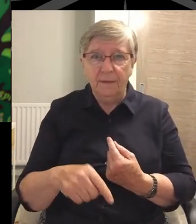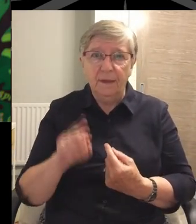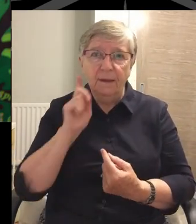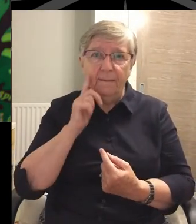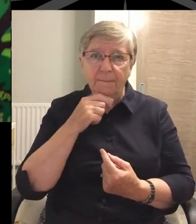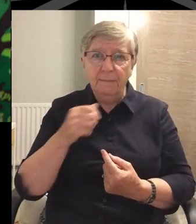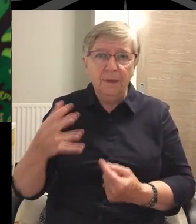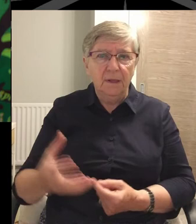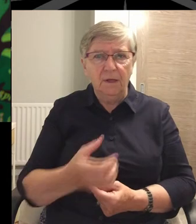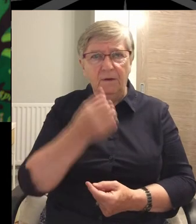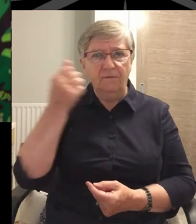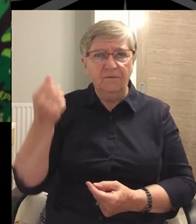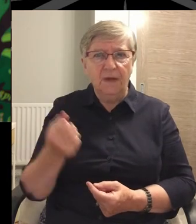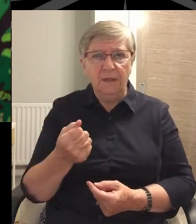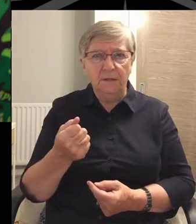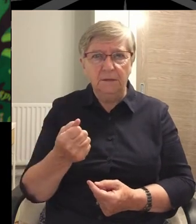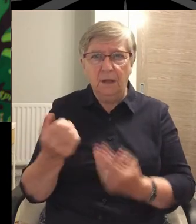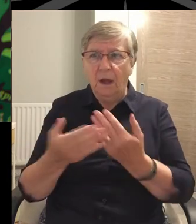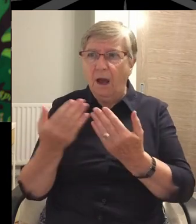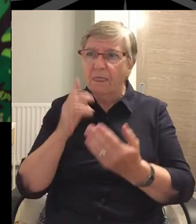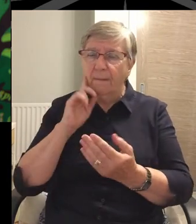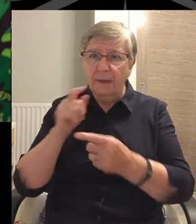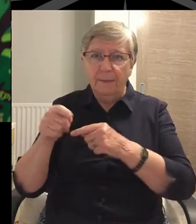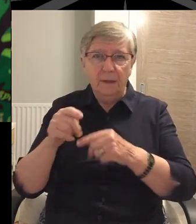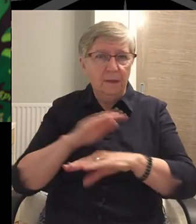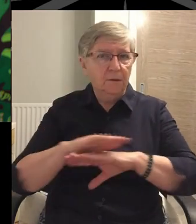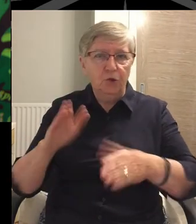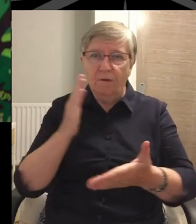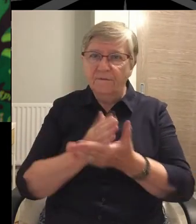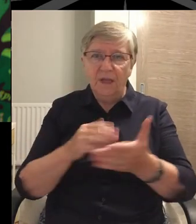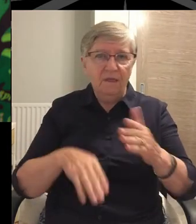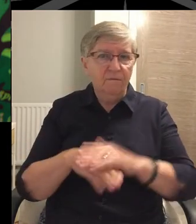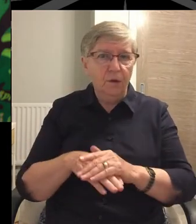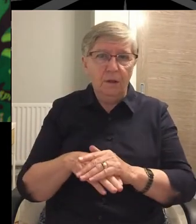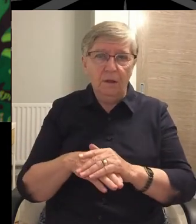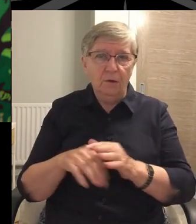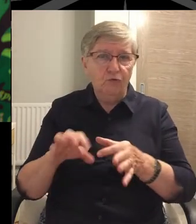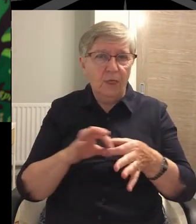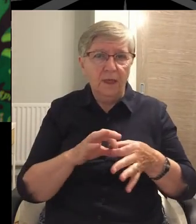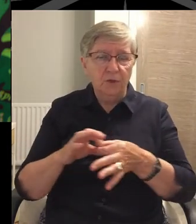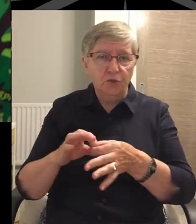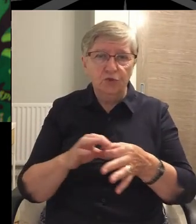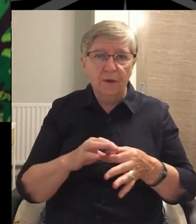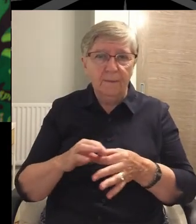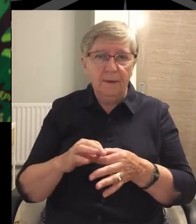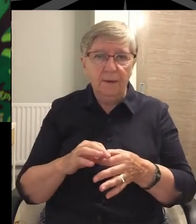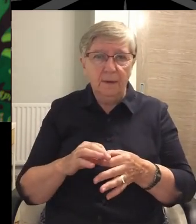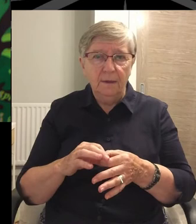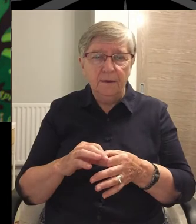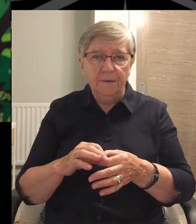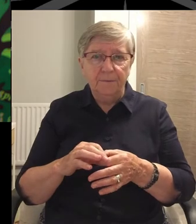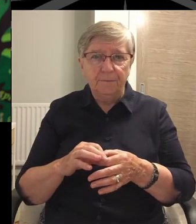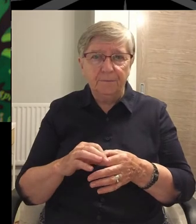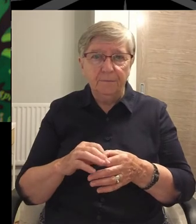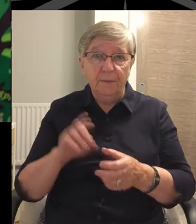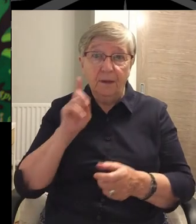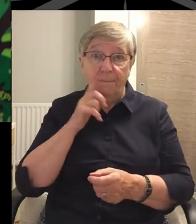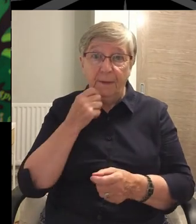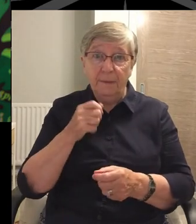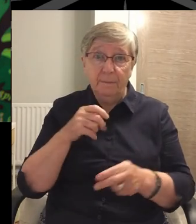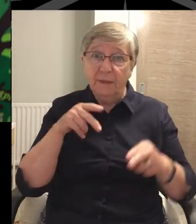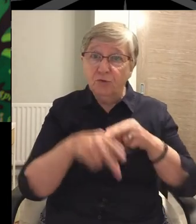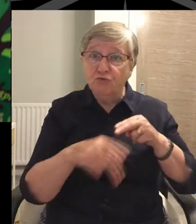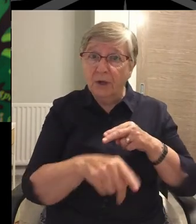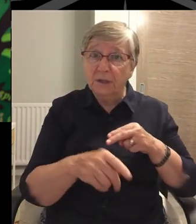People who are discovering others being unfaithful in relationships. people who've